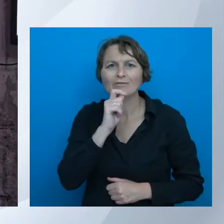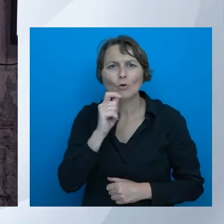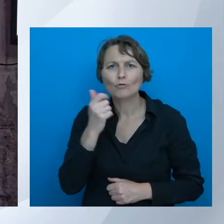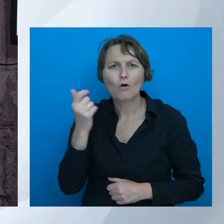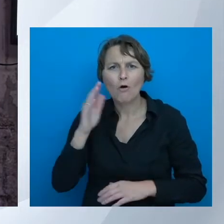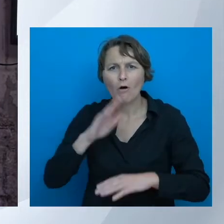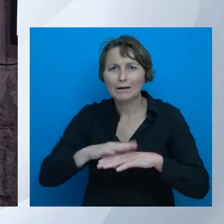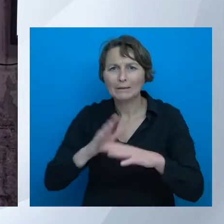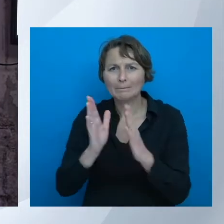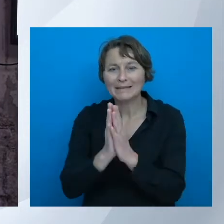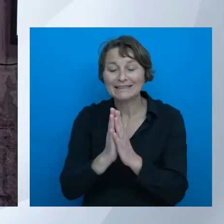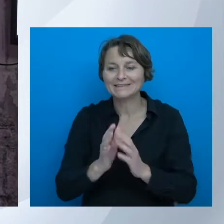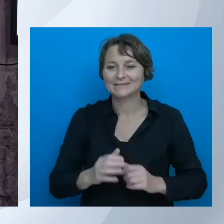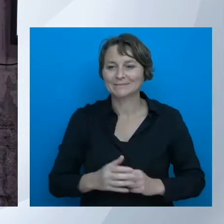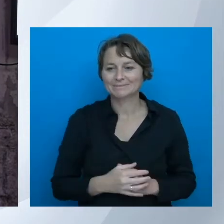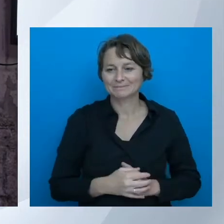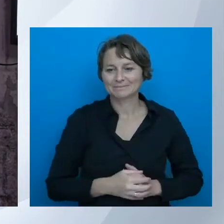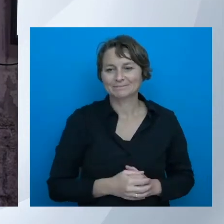that.